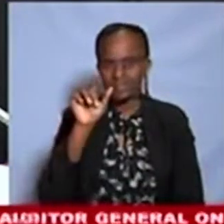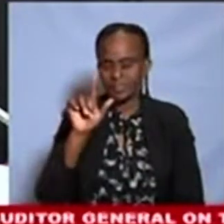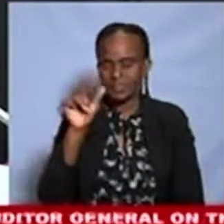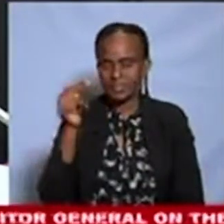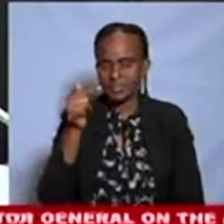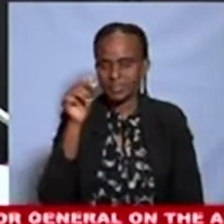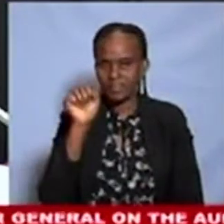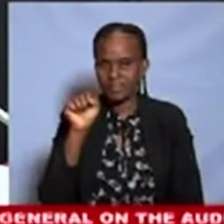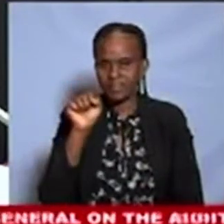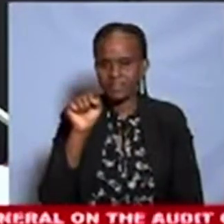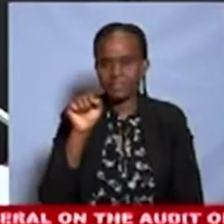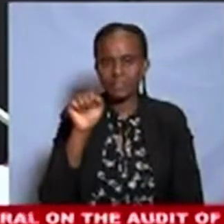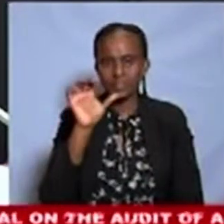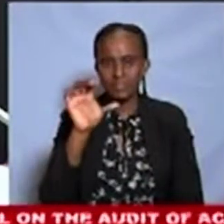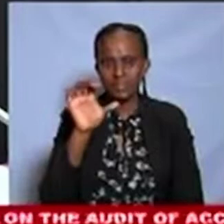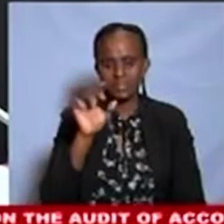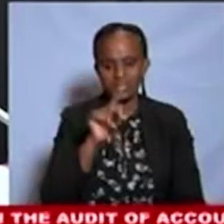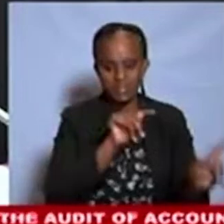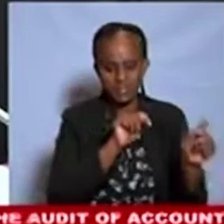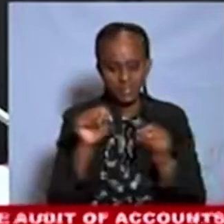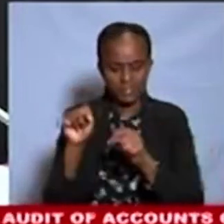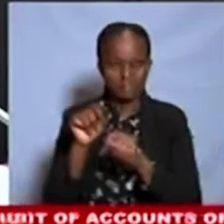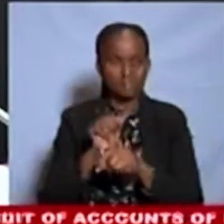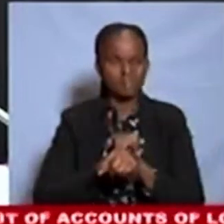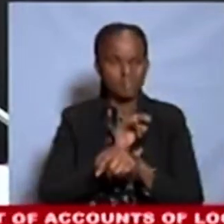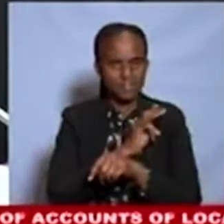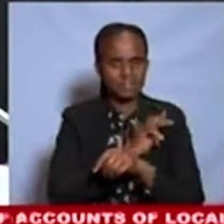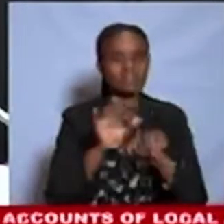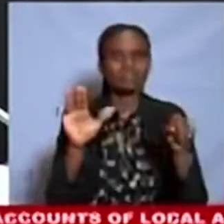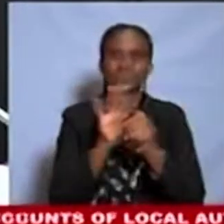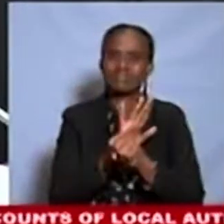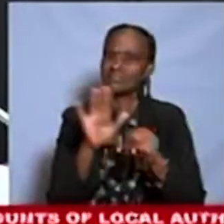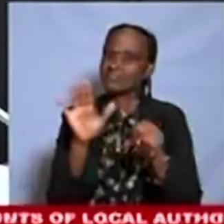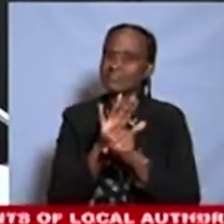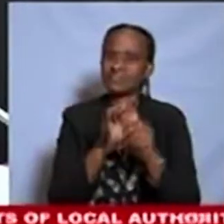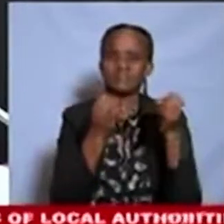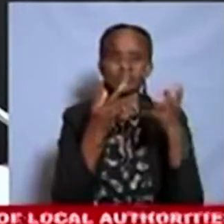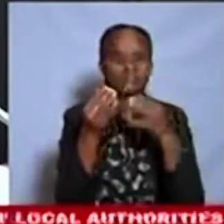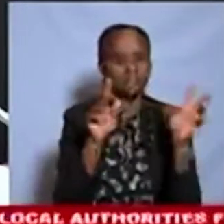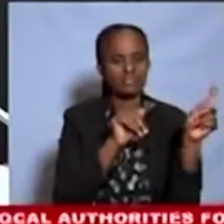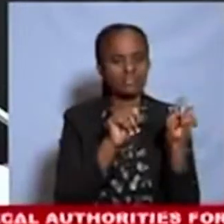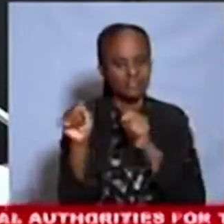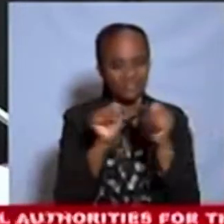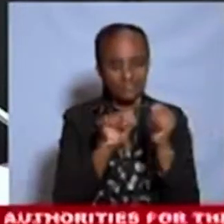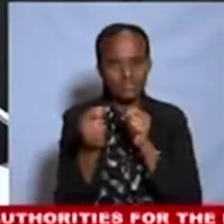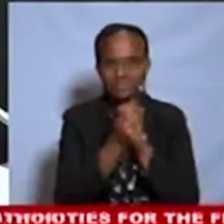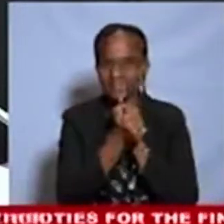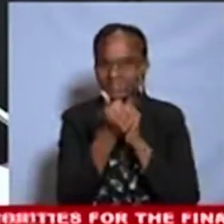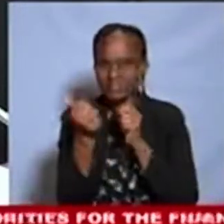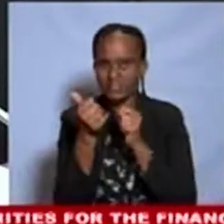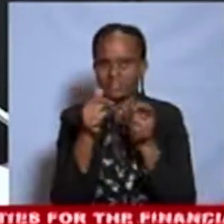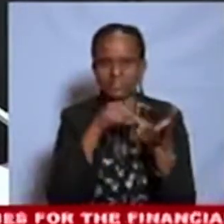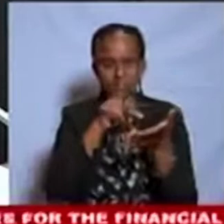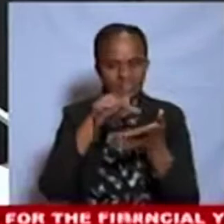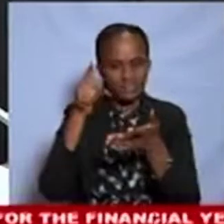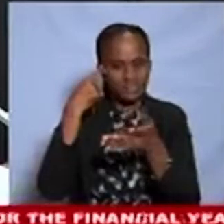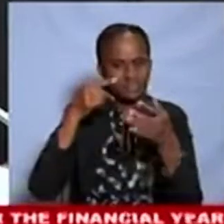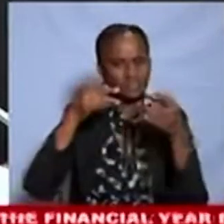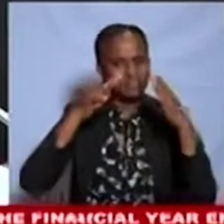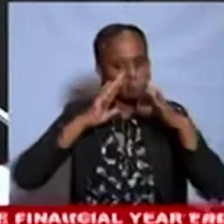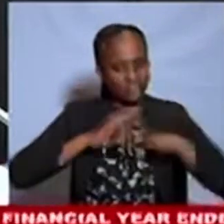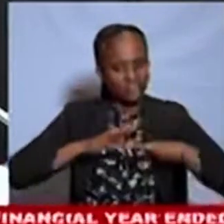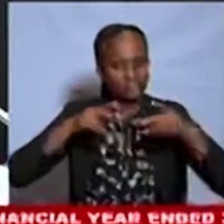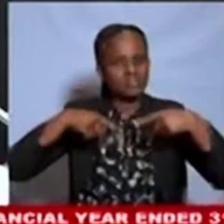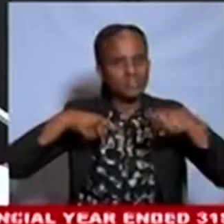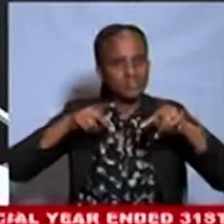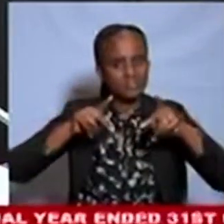Commission transferred the staff en masse, a lot of them at the same time, such that payment of certain allowances was a challenge on the part